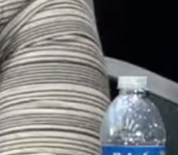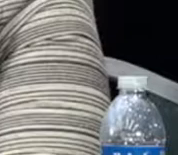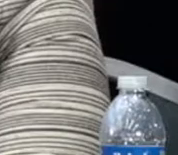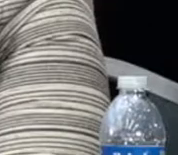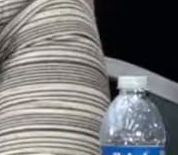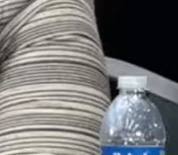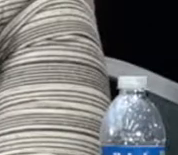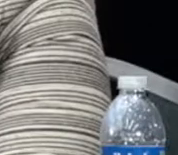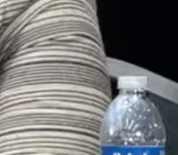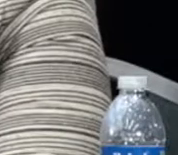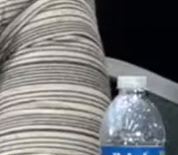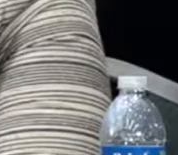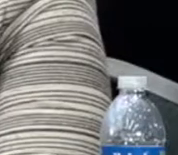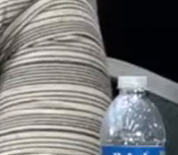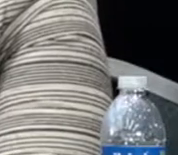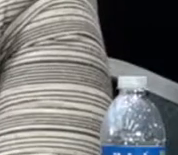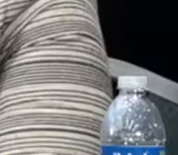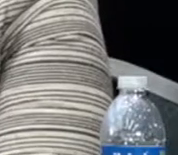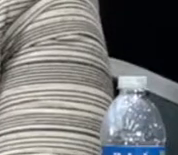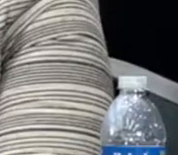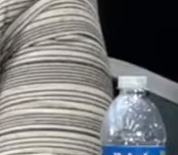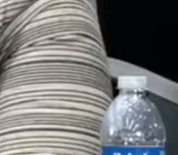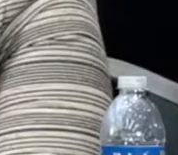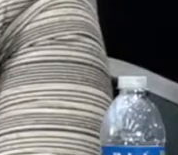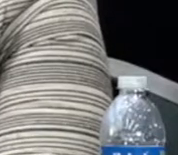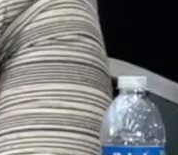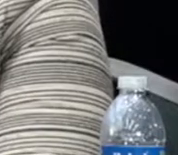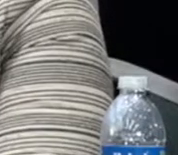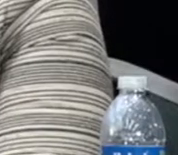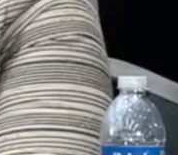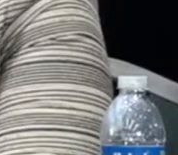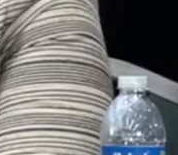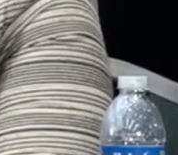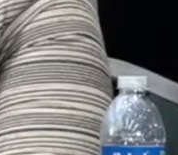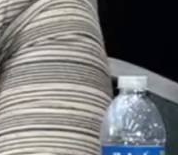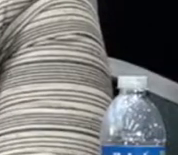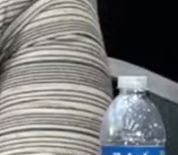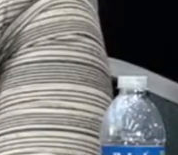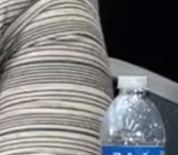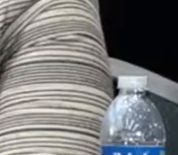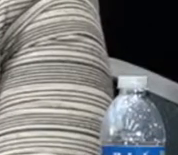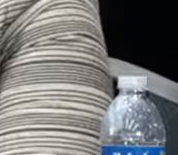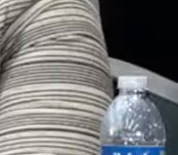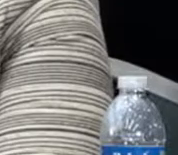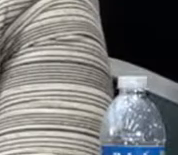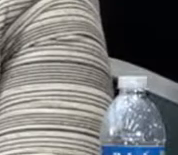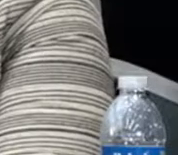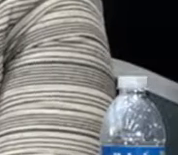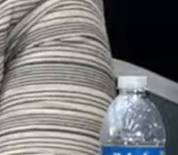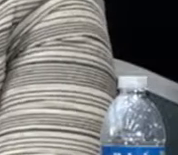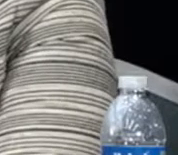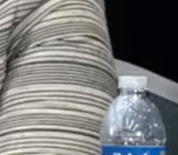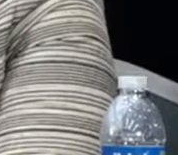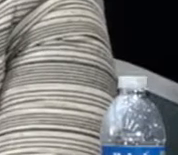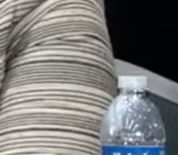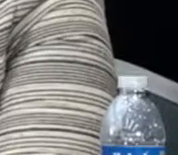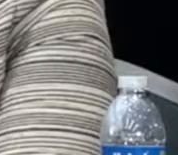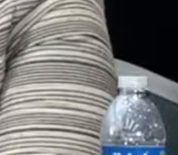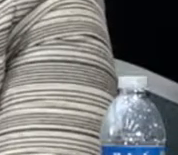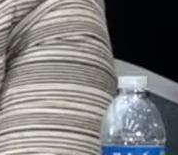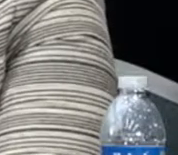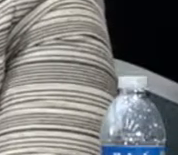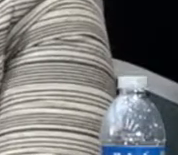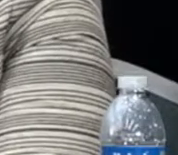So actually, without understanding completely that information and without knowing the answer to the question of whether